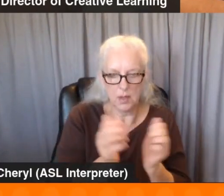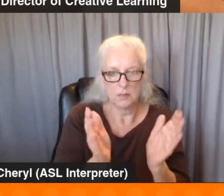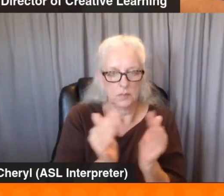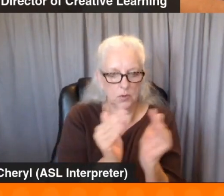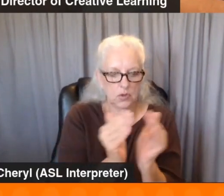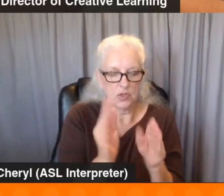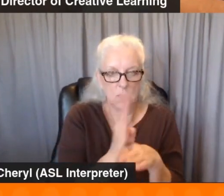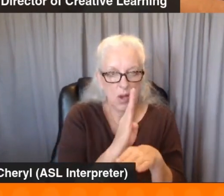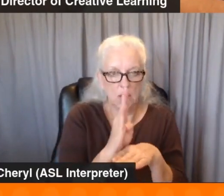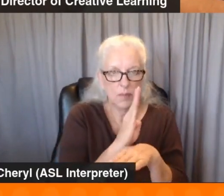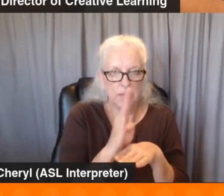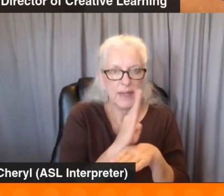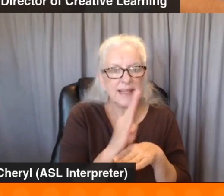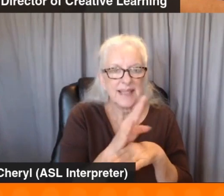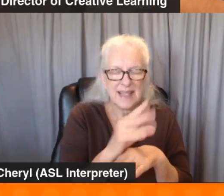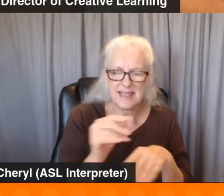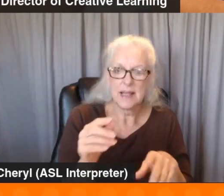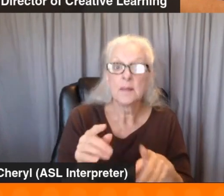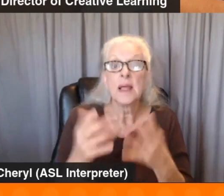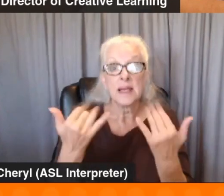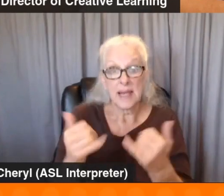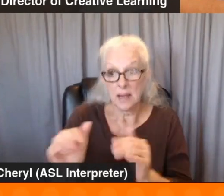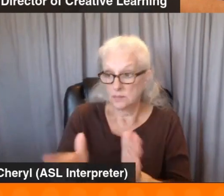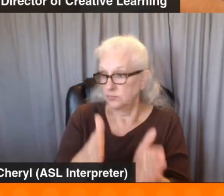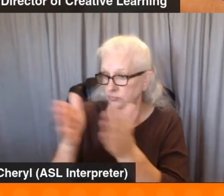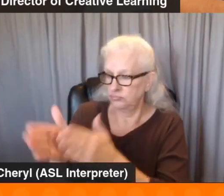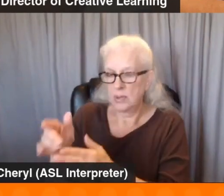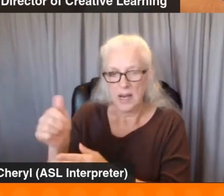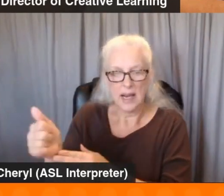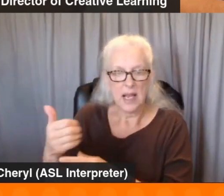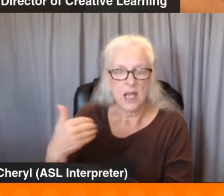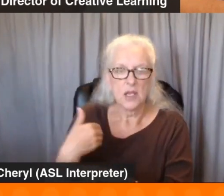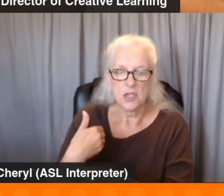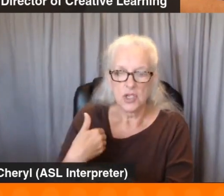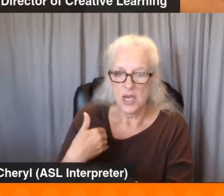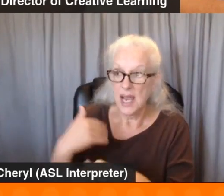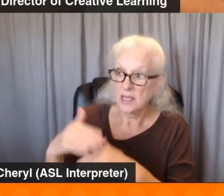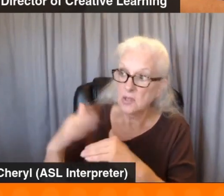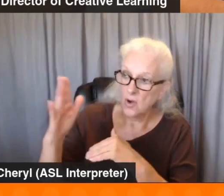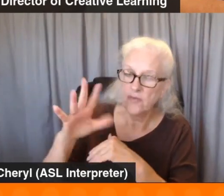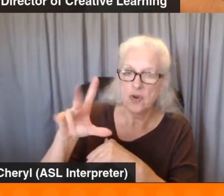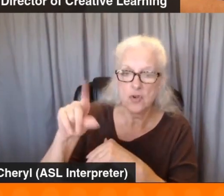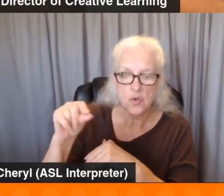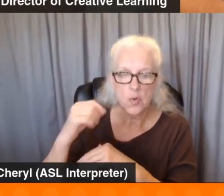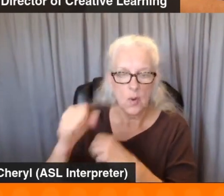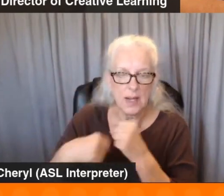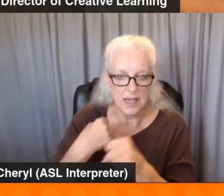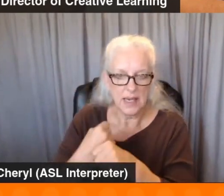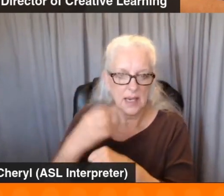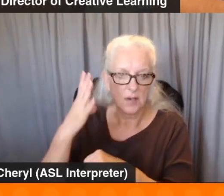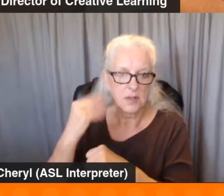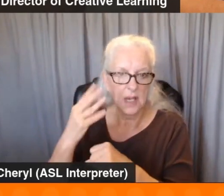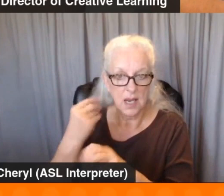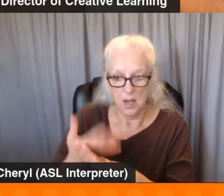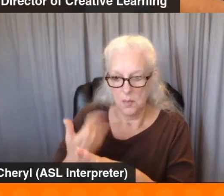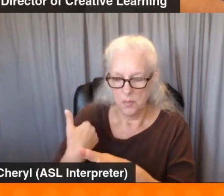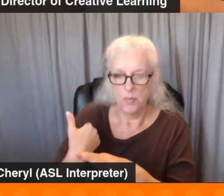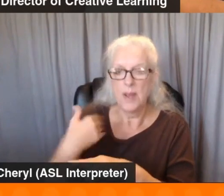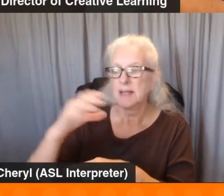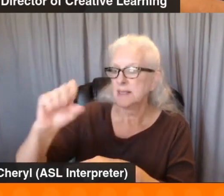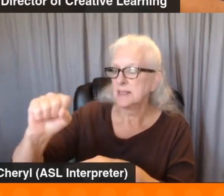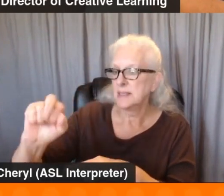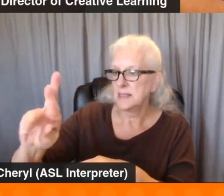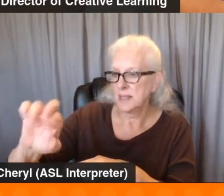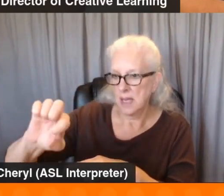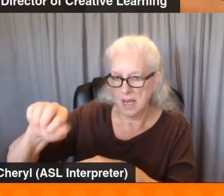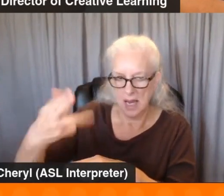brings over 20 years of experience in education, especially with the technology sector. Before joining the Scratch team, Sarah was Executive